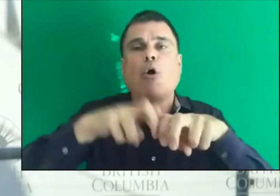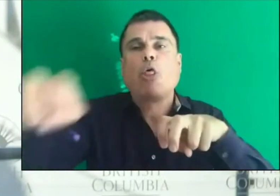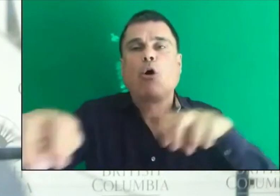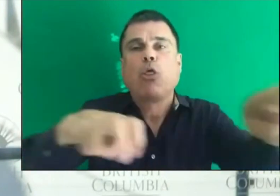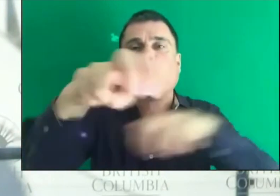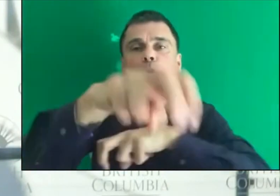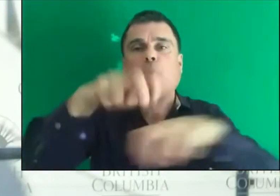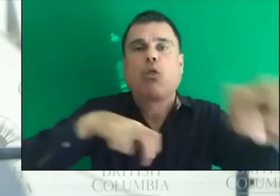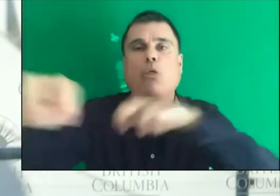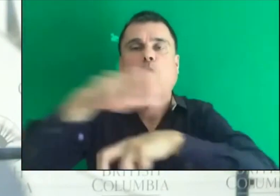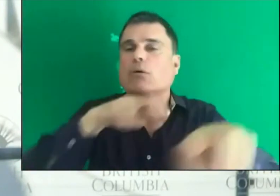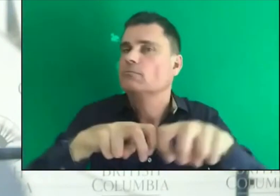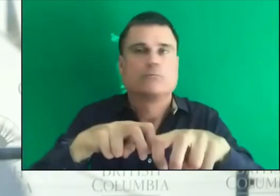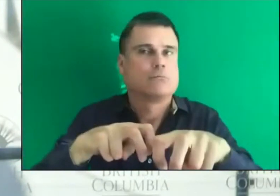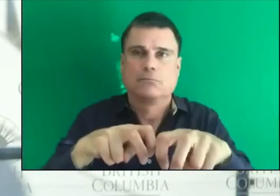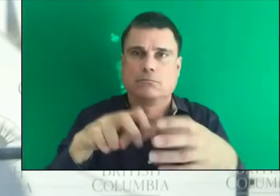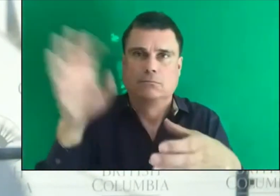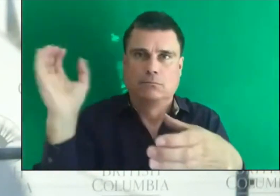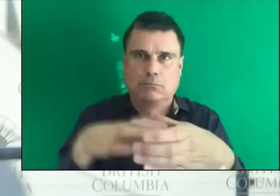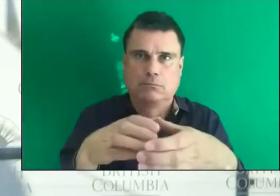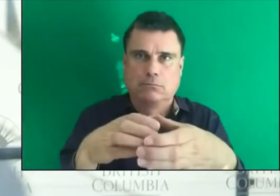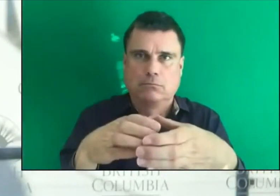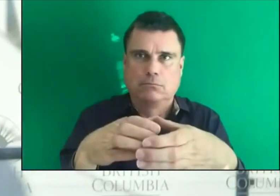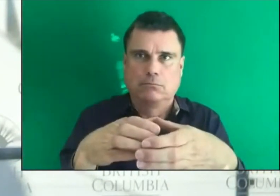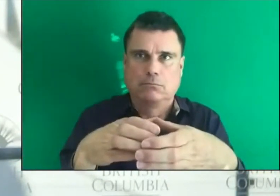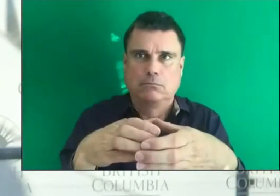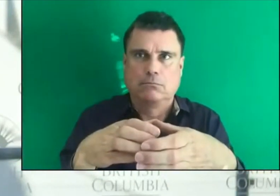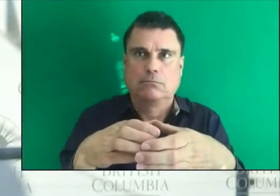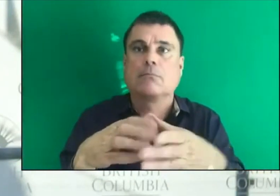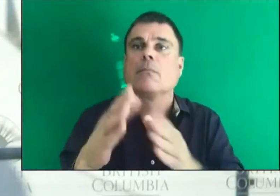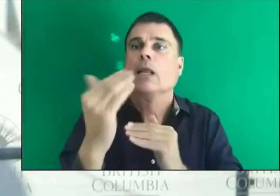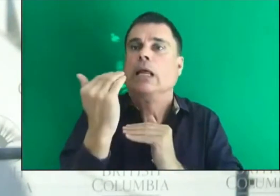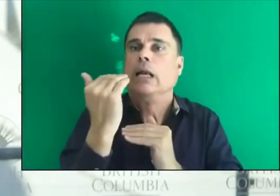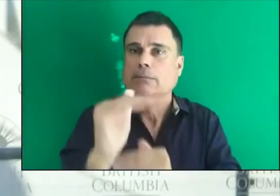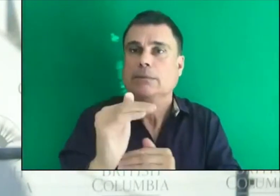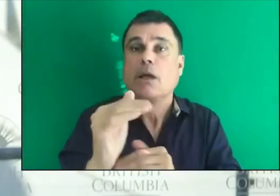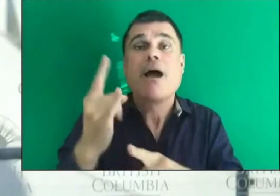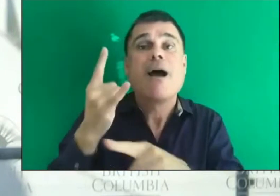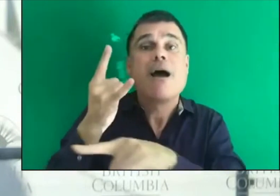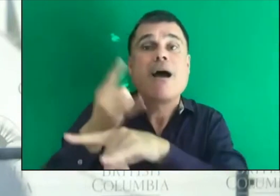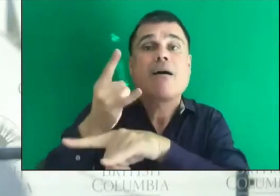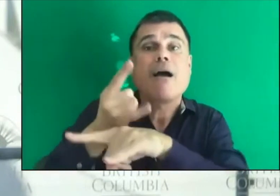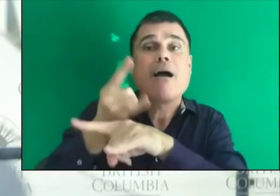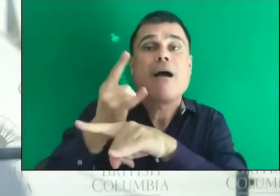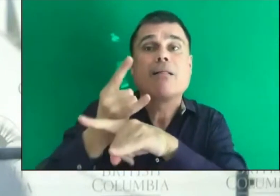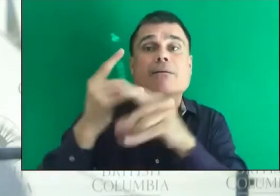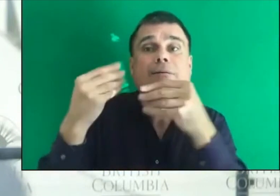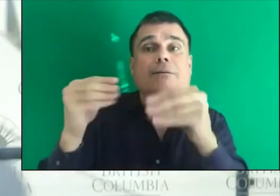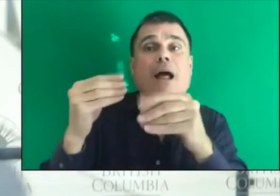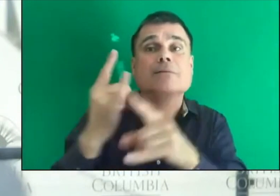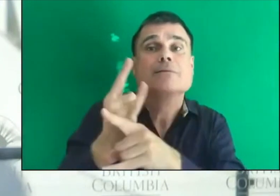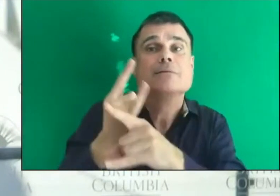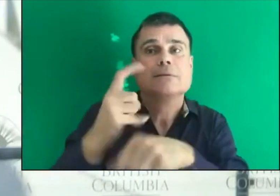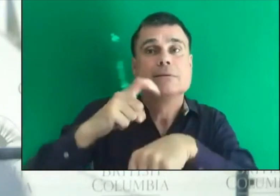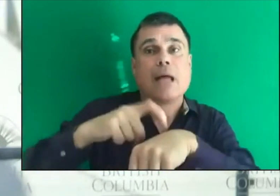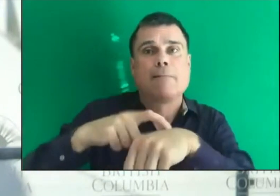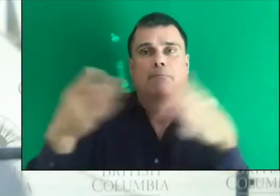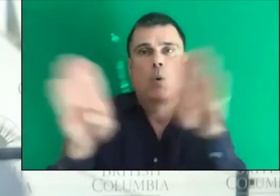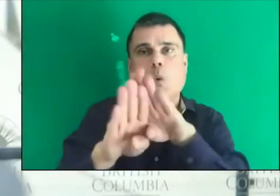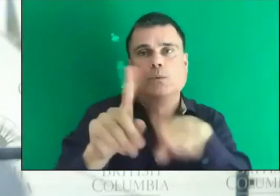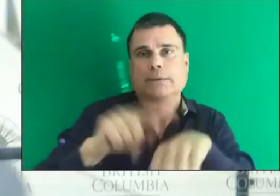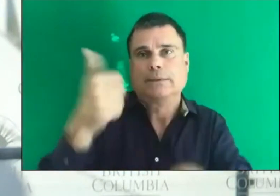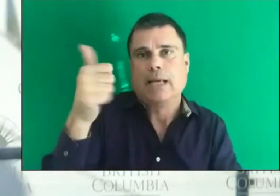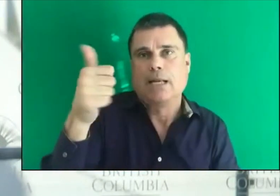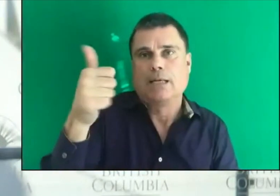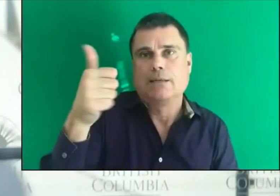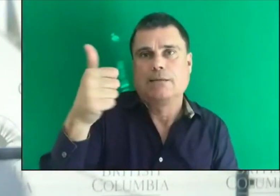How does that work? Yeah, so restaurants that have the restrictions in place that we have across the province here, which means